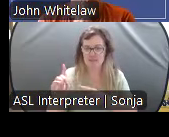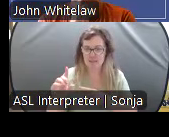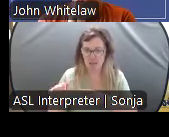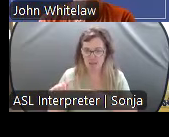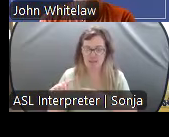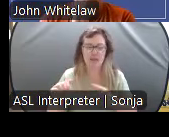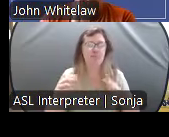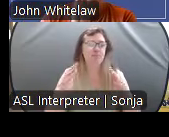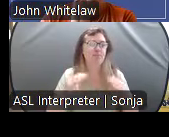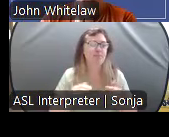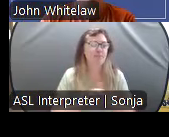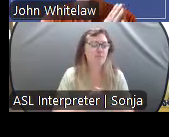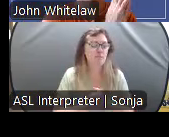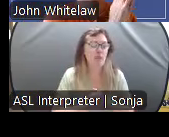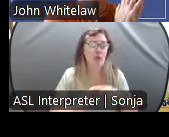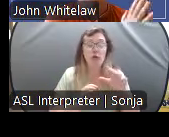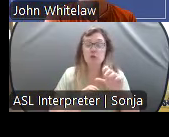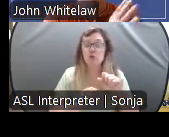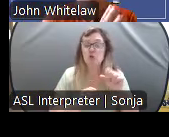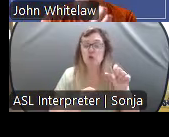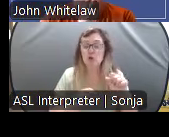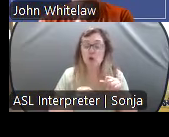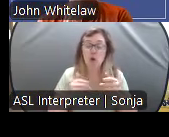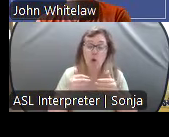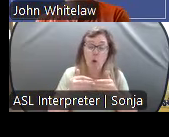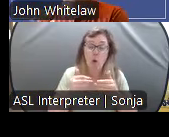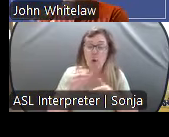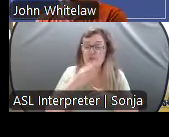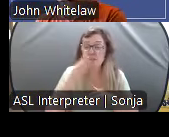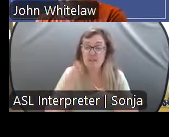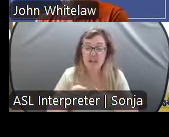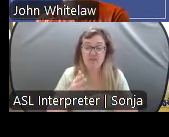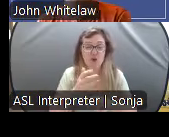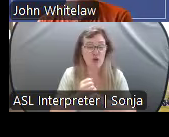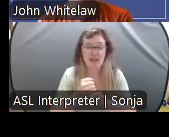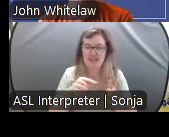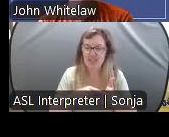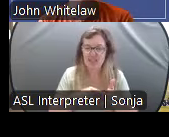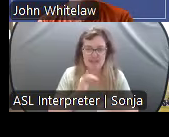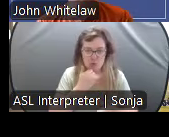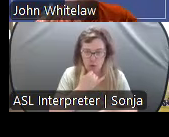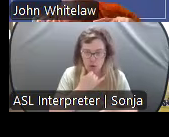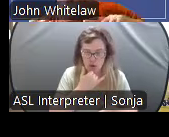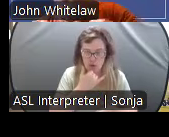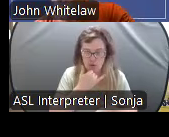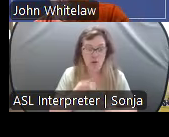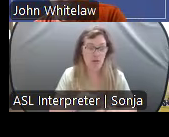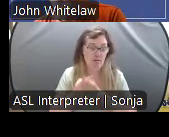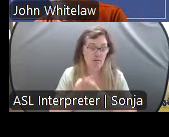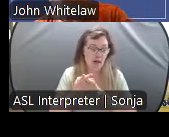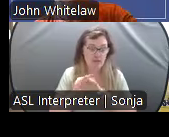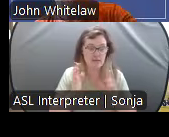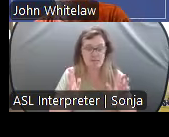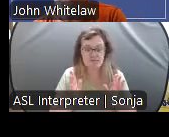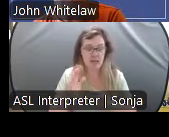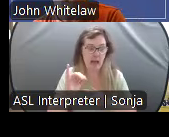Social Security almost never gets this part wrong. unless there's an ID theft problem